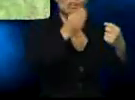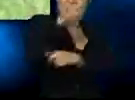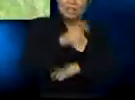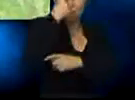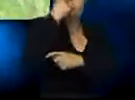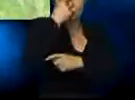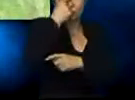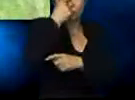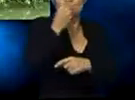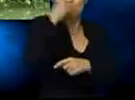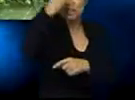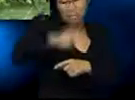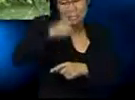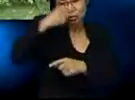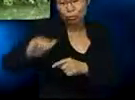grow.